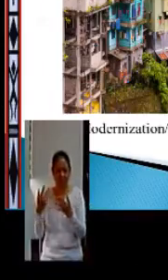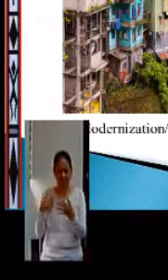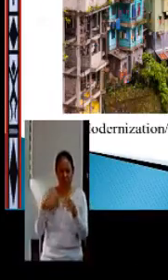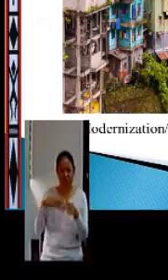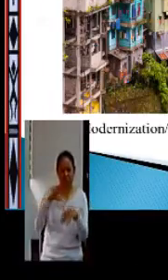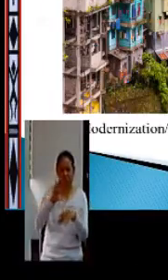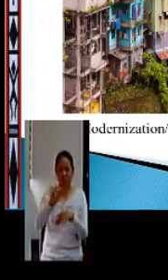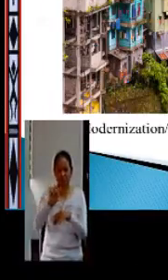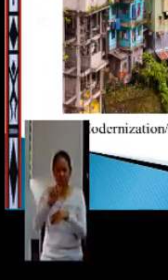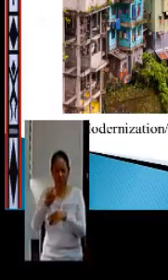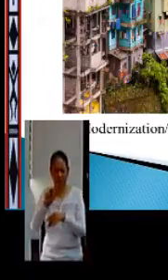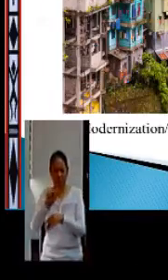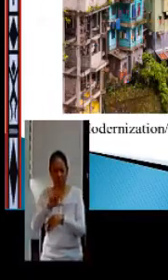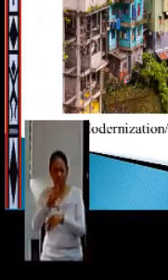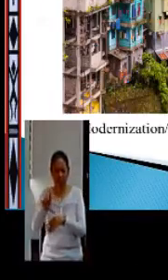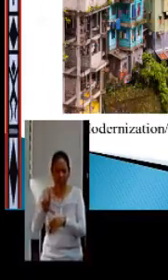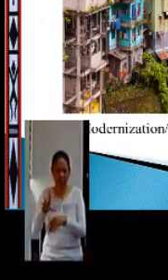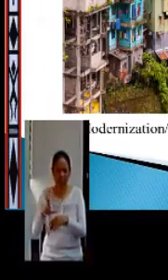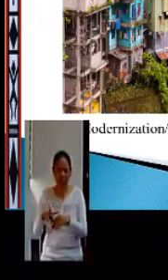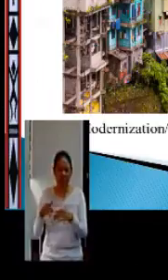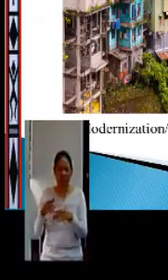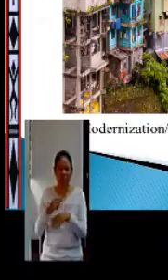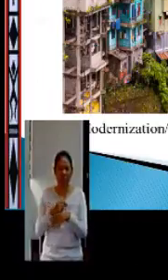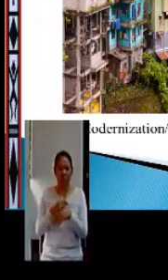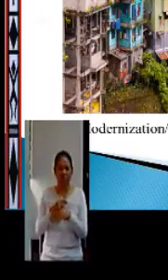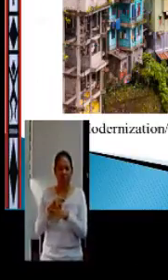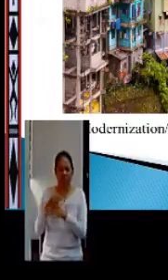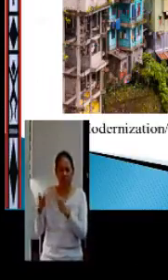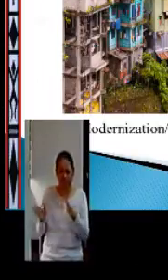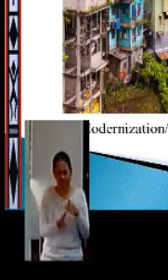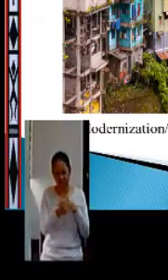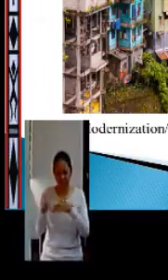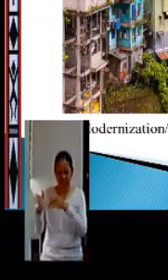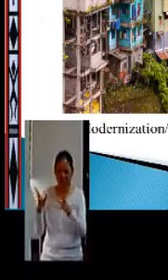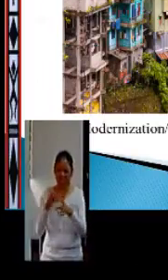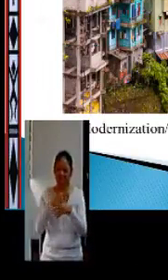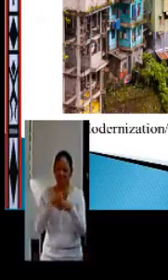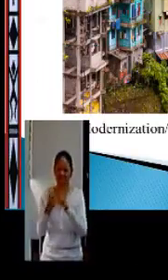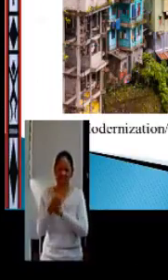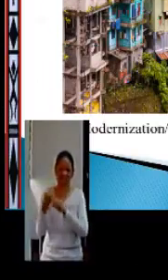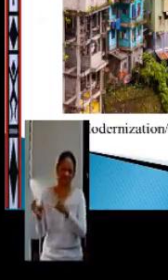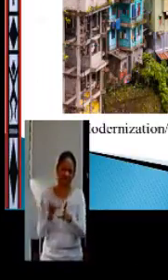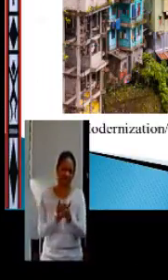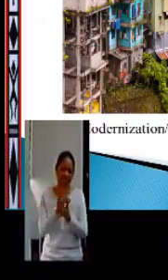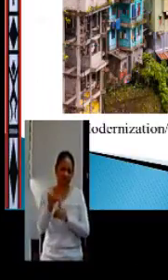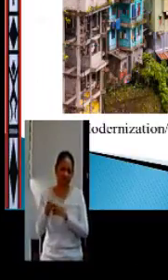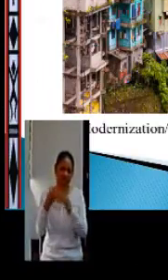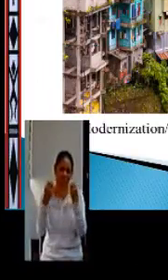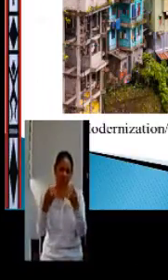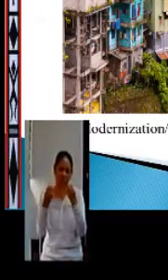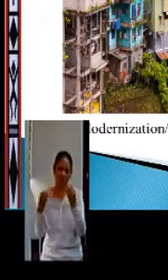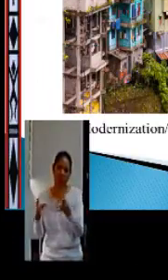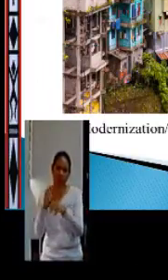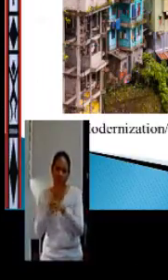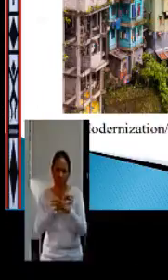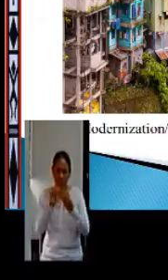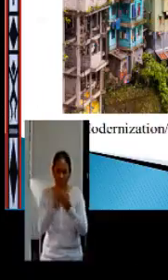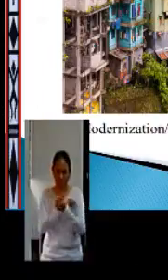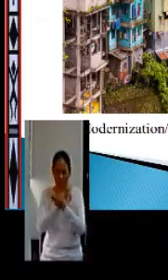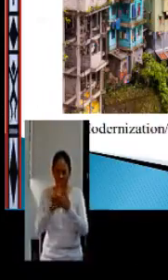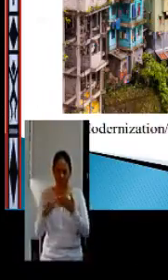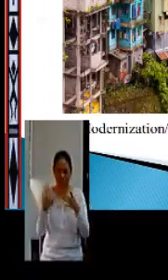mga flow ng mga ibang canals namin, mga tubig, marami na ring nasisira sa ating kalikasan. Number